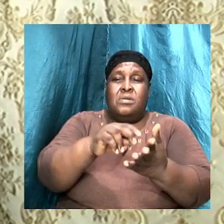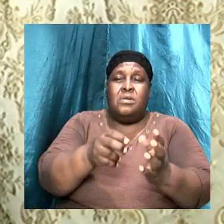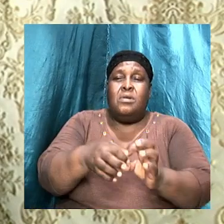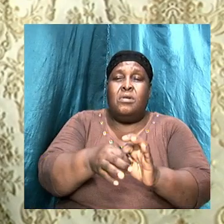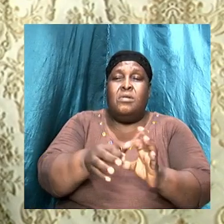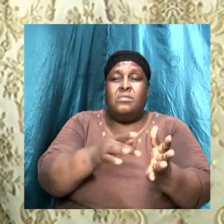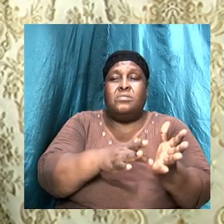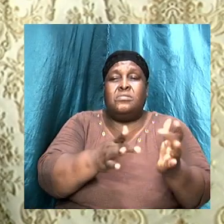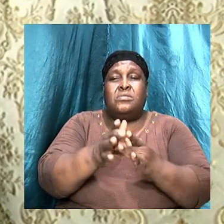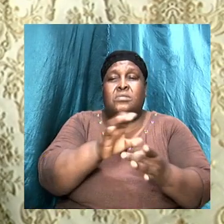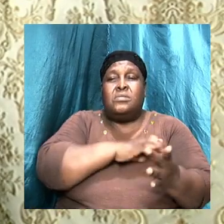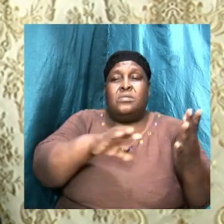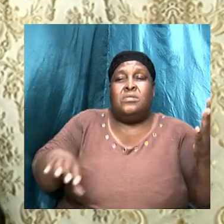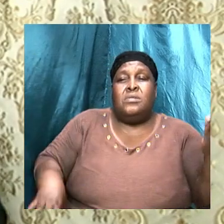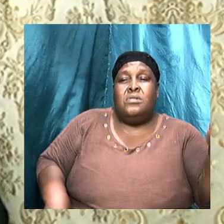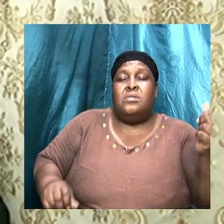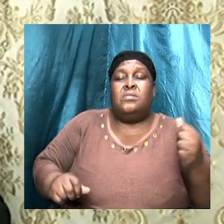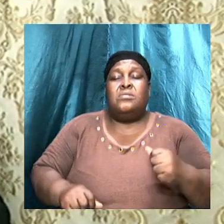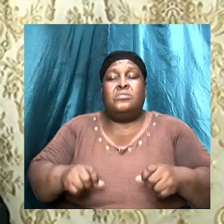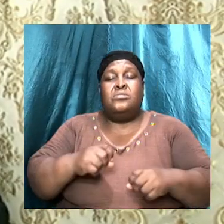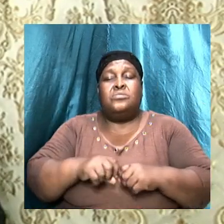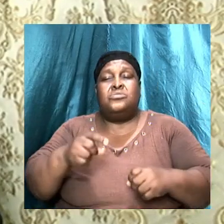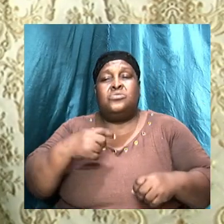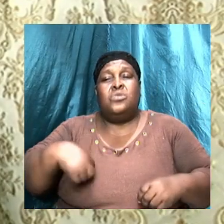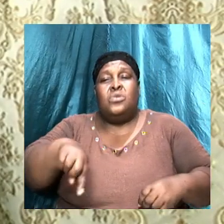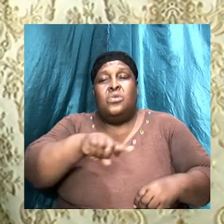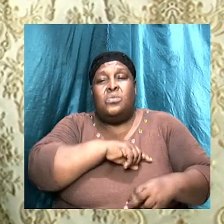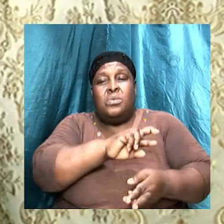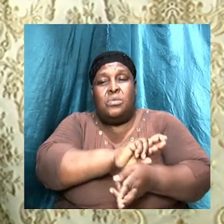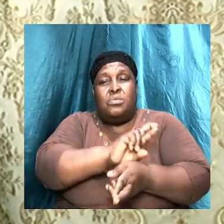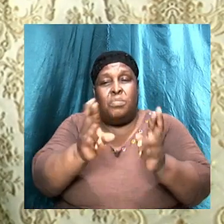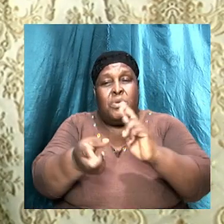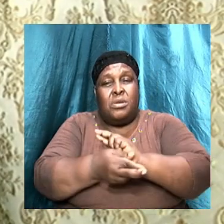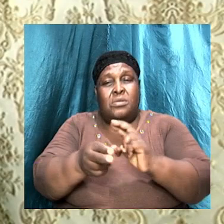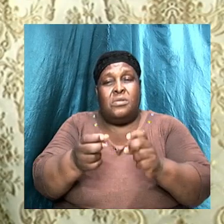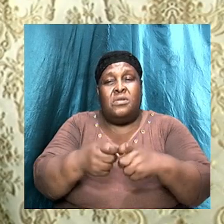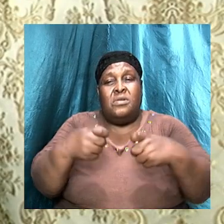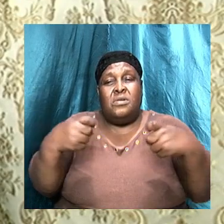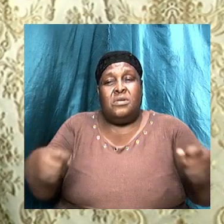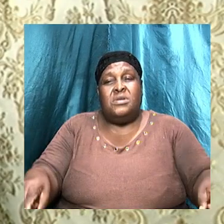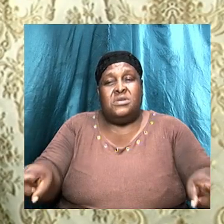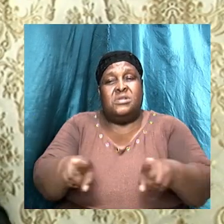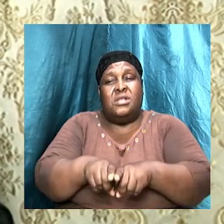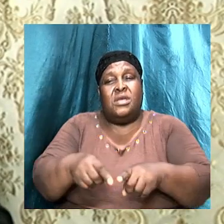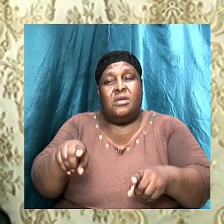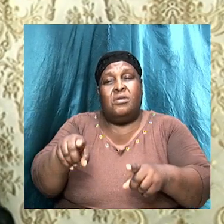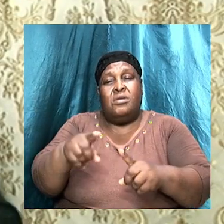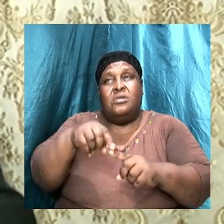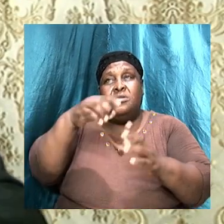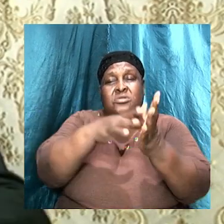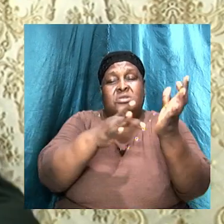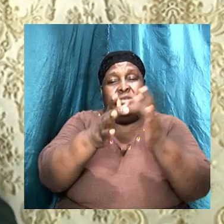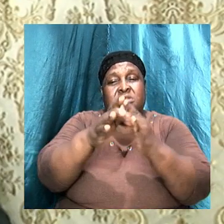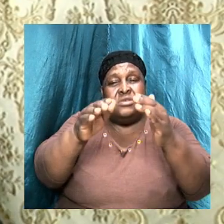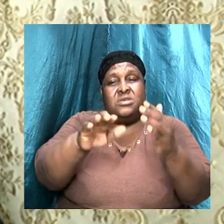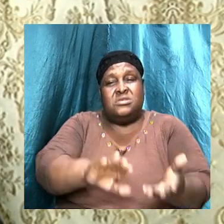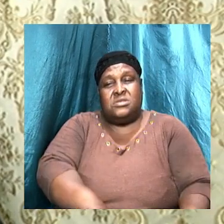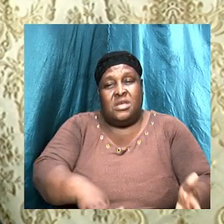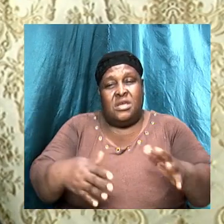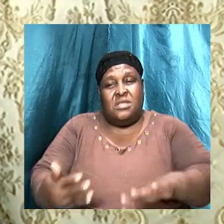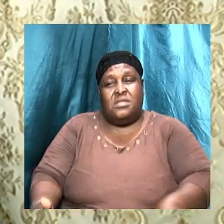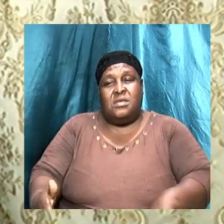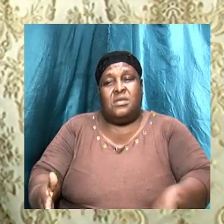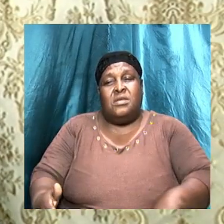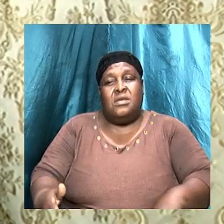Christ. Amen. And so when we repent of our sin, it is likened unto his death. When we take on the name of